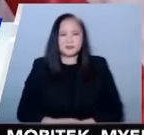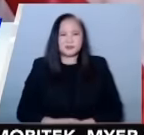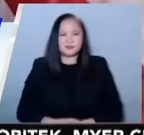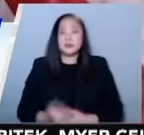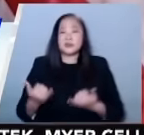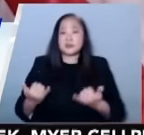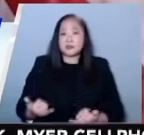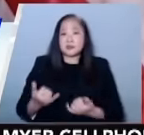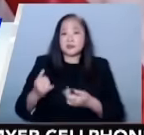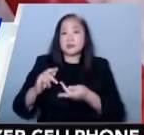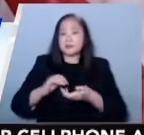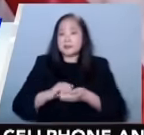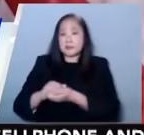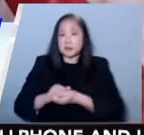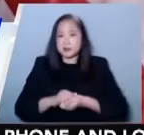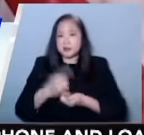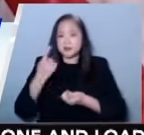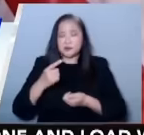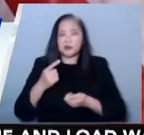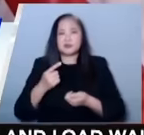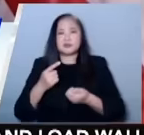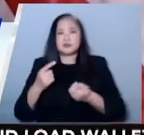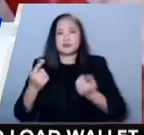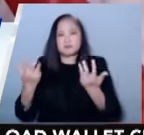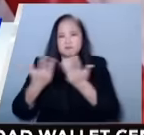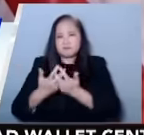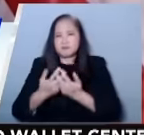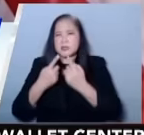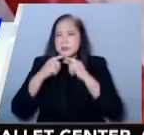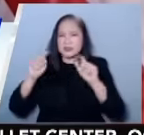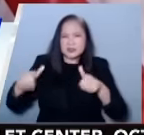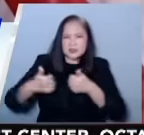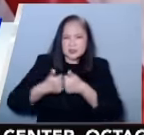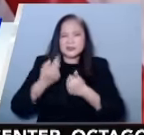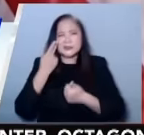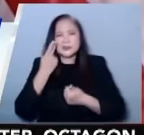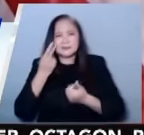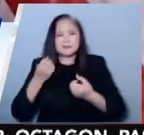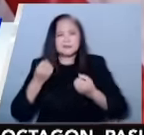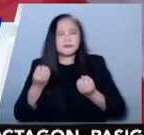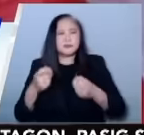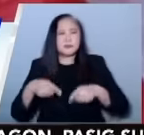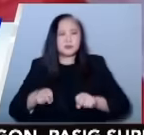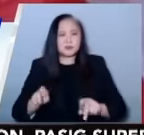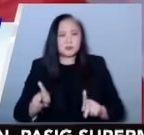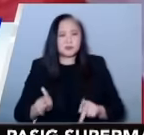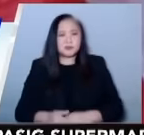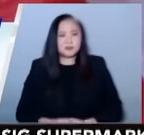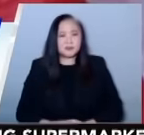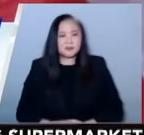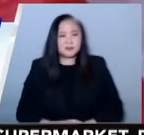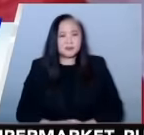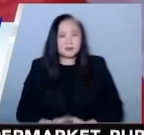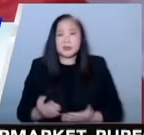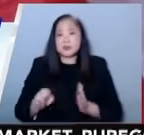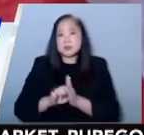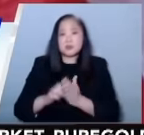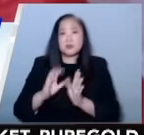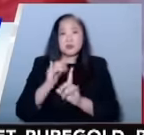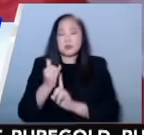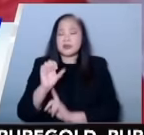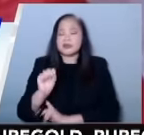bigger challenges, to seize bigger opportunities, including semiconductors. None of these